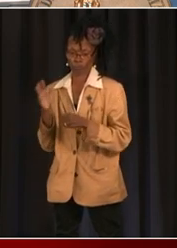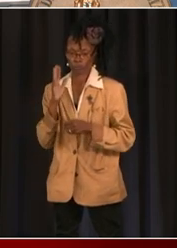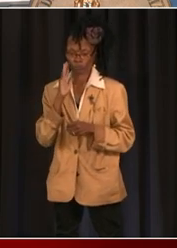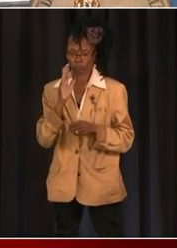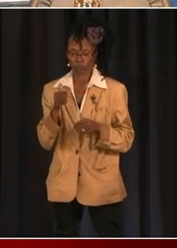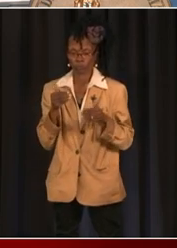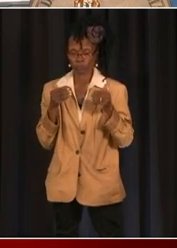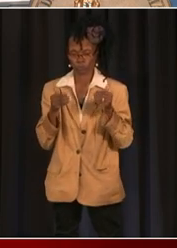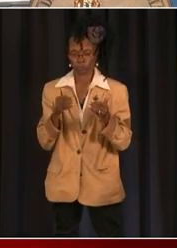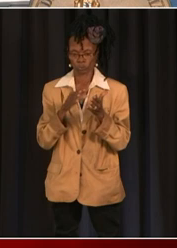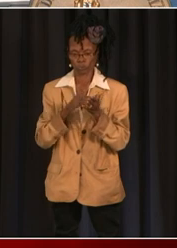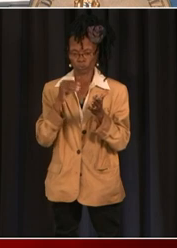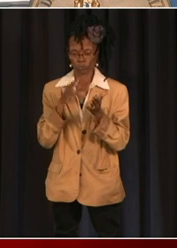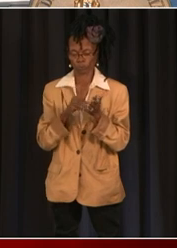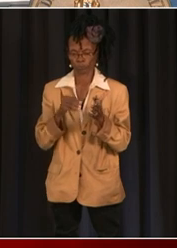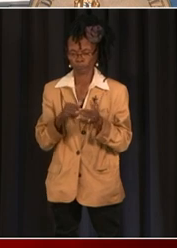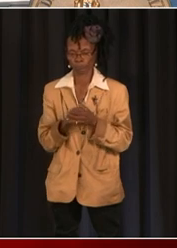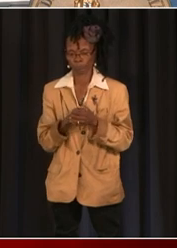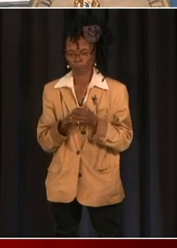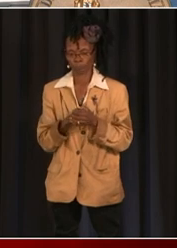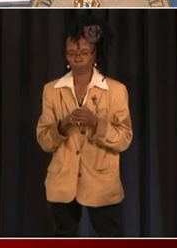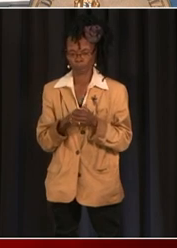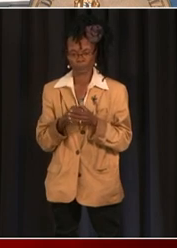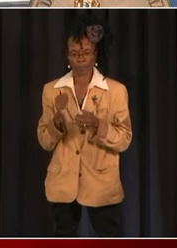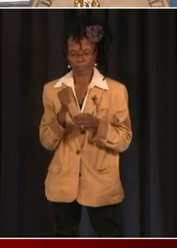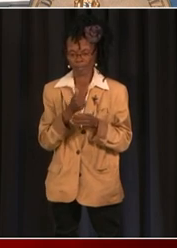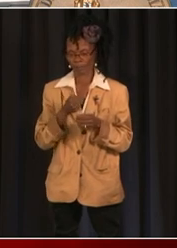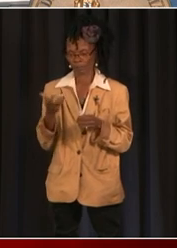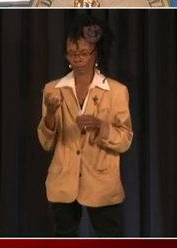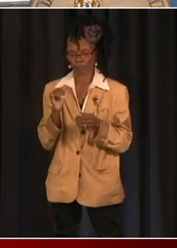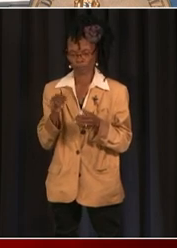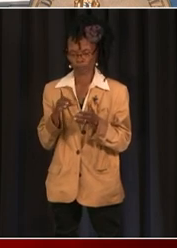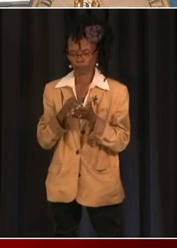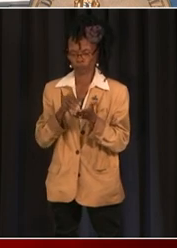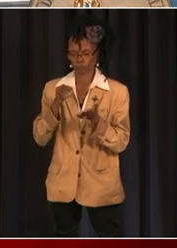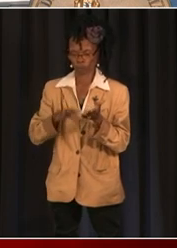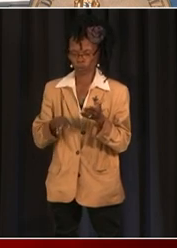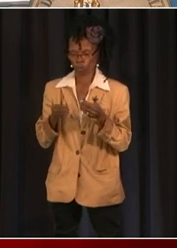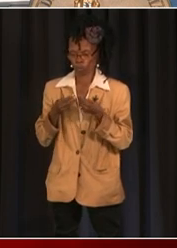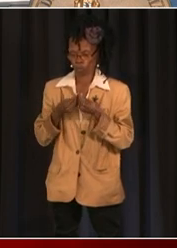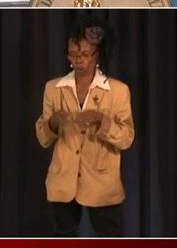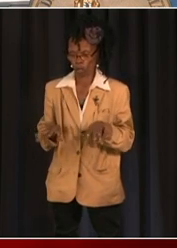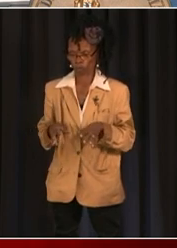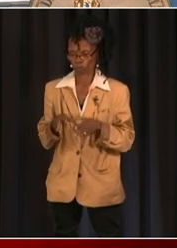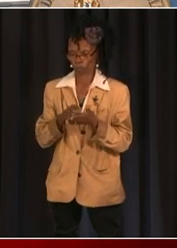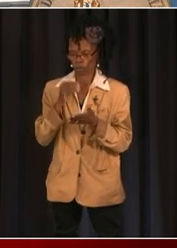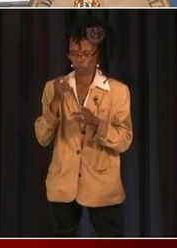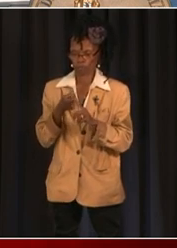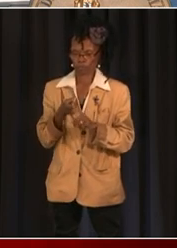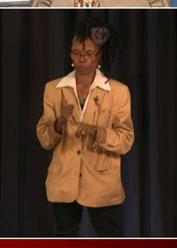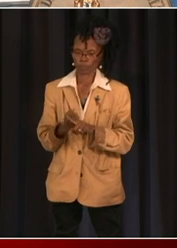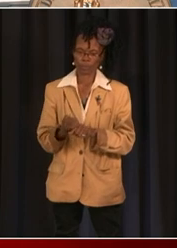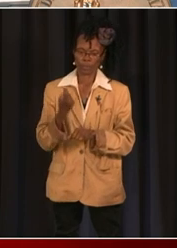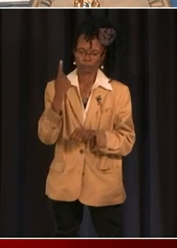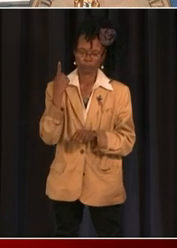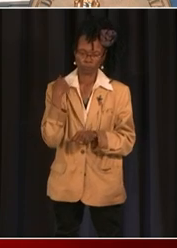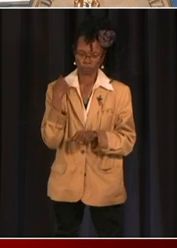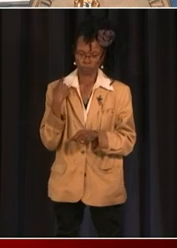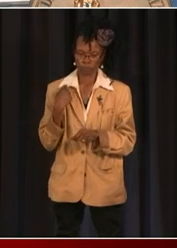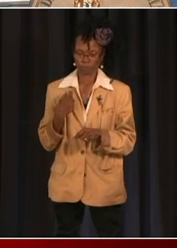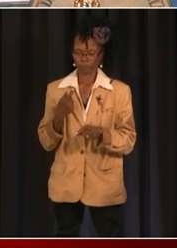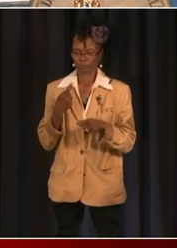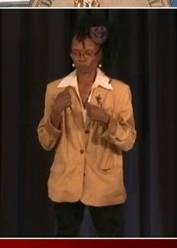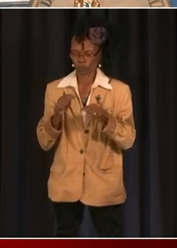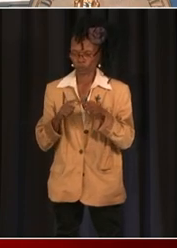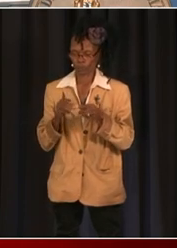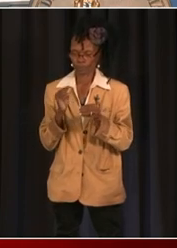So anything lost in the last year will be recovered by our students. I want to